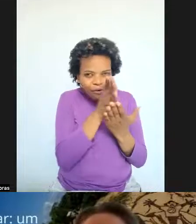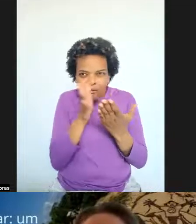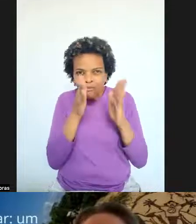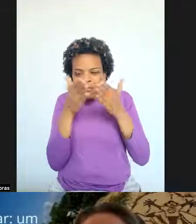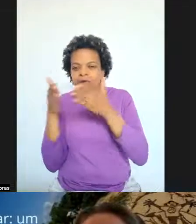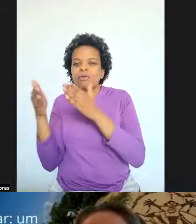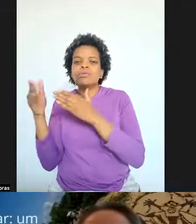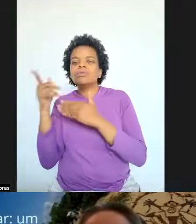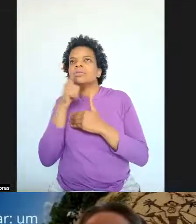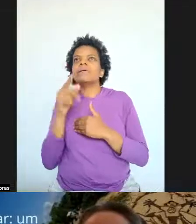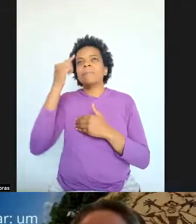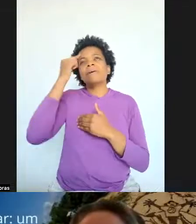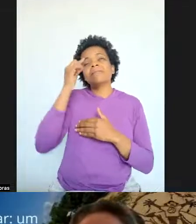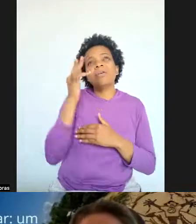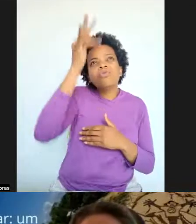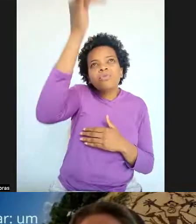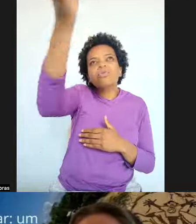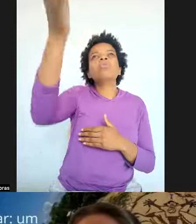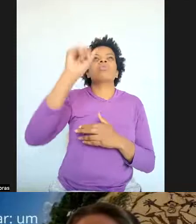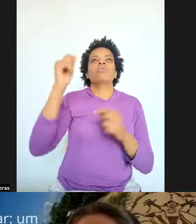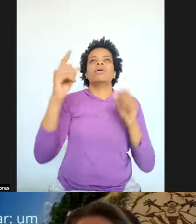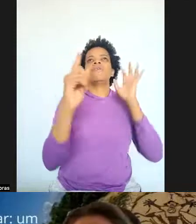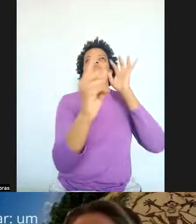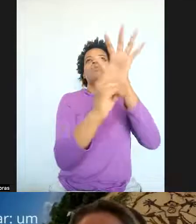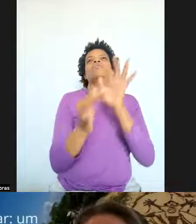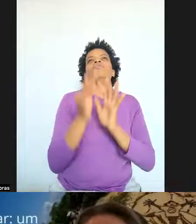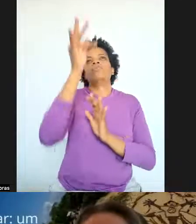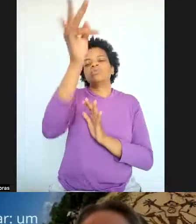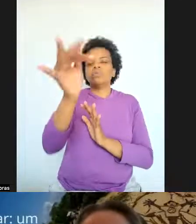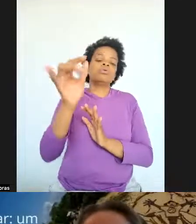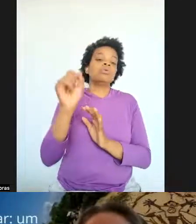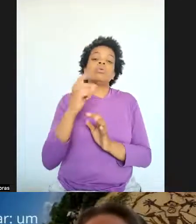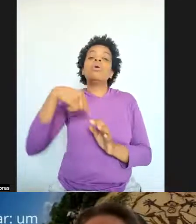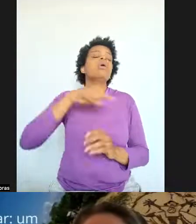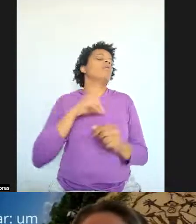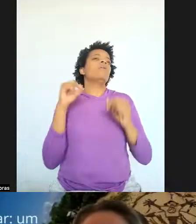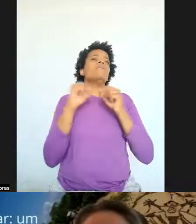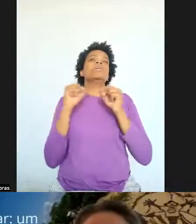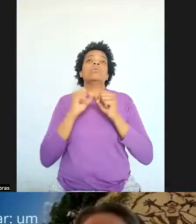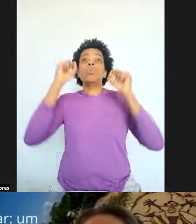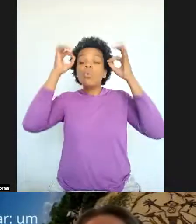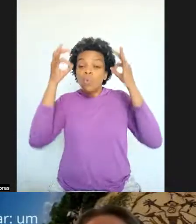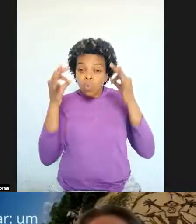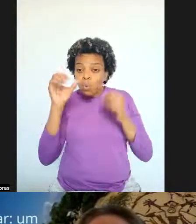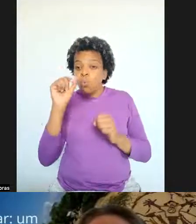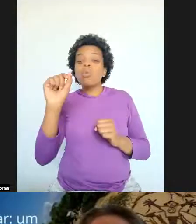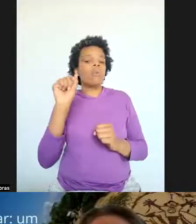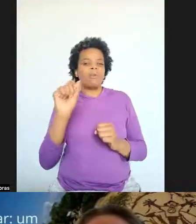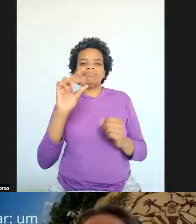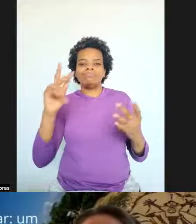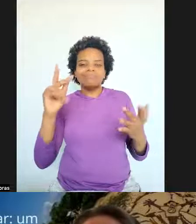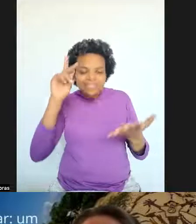the challenge to measure everything that we do, because we need to know the impact that we generate and to understand the changes that we are